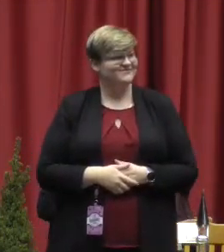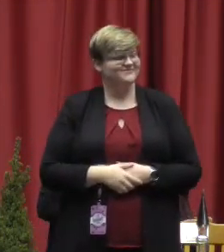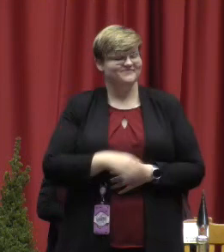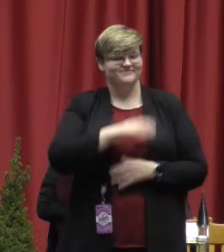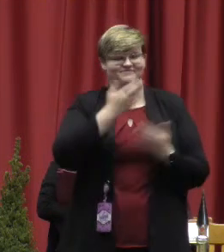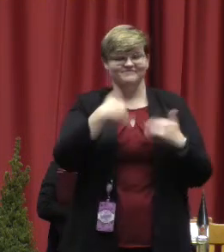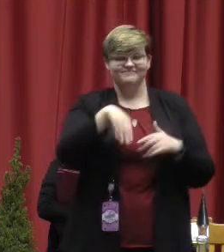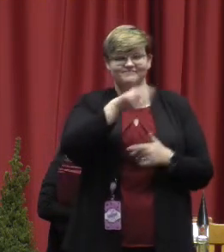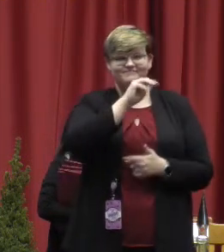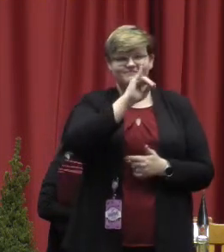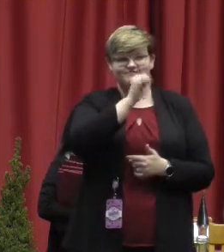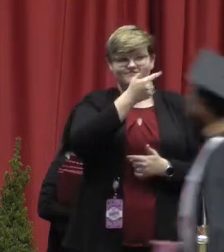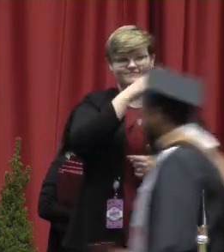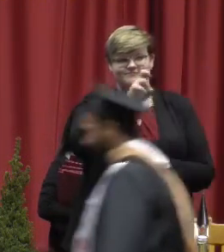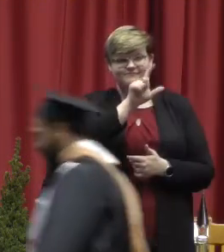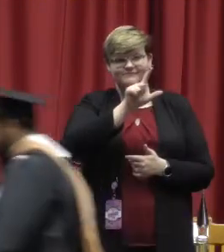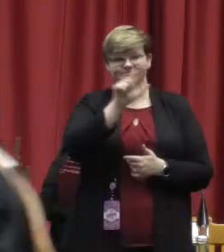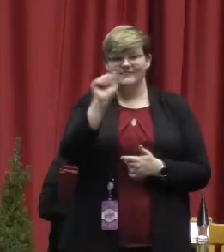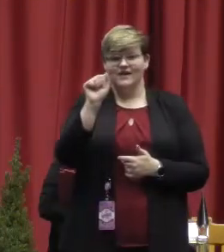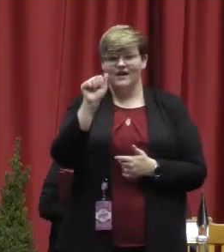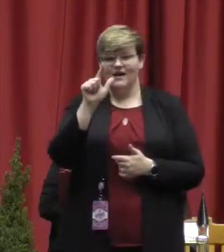Miguel Almeida.